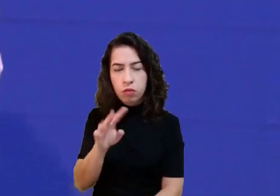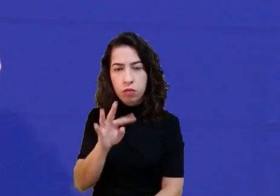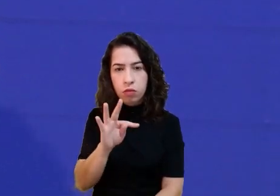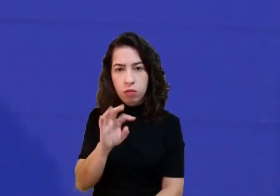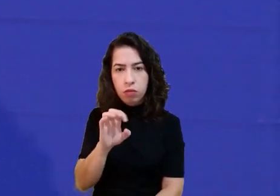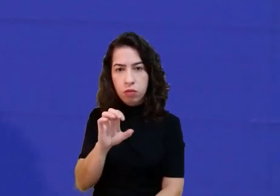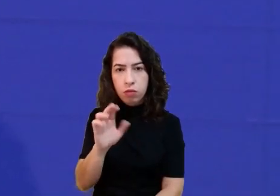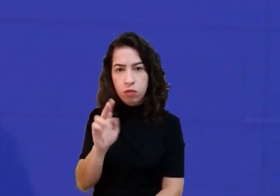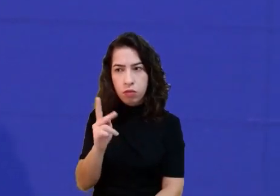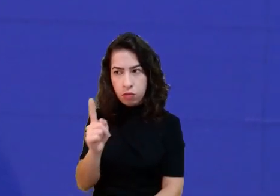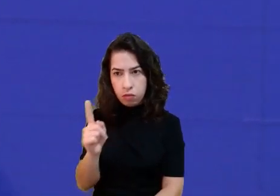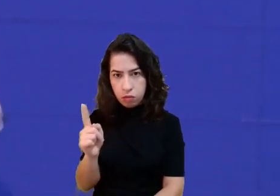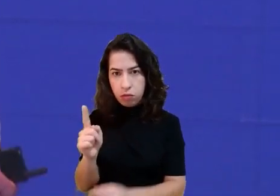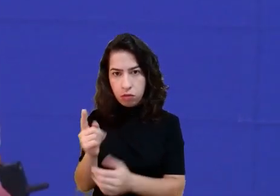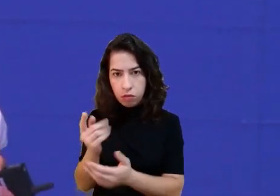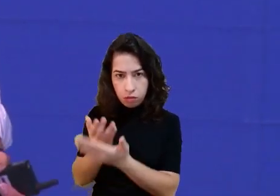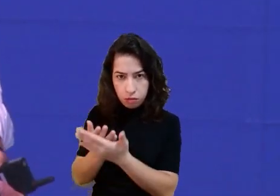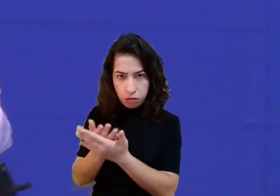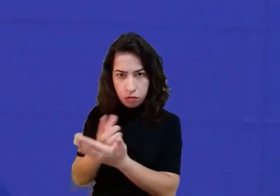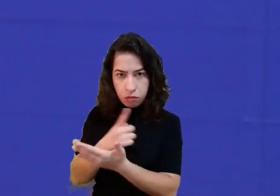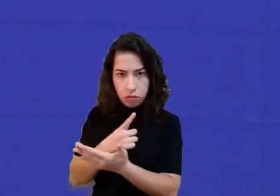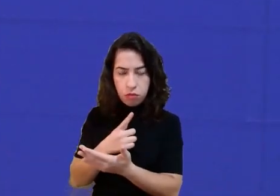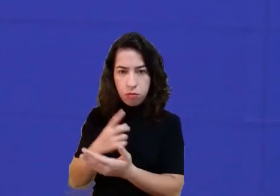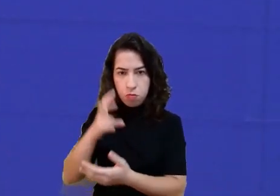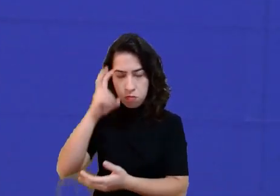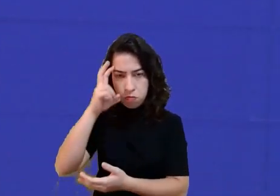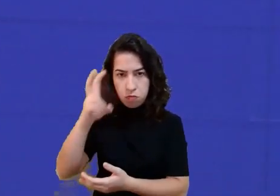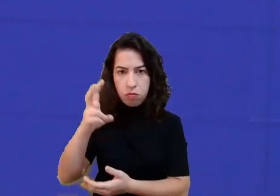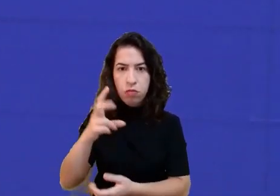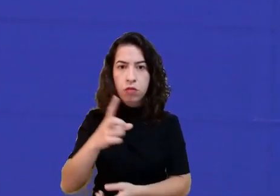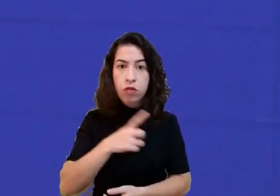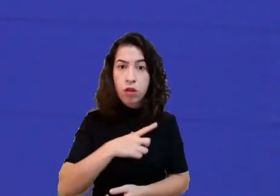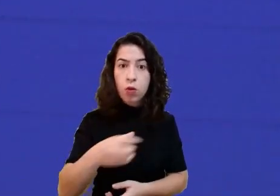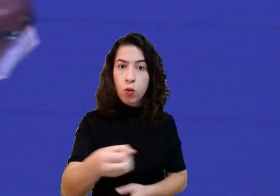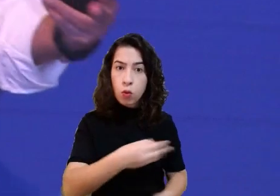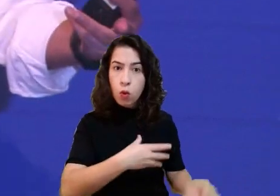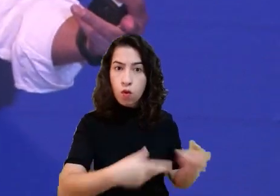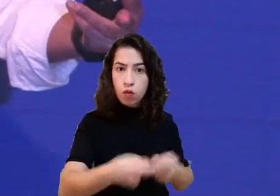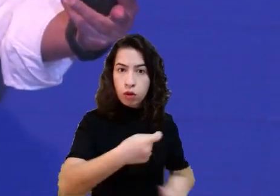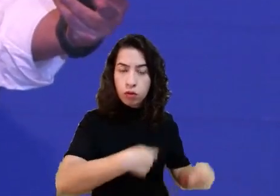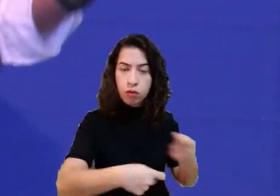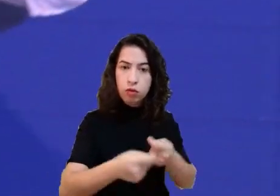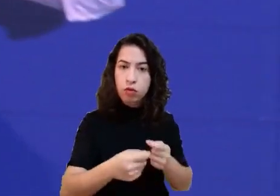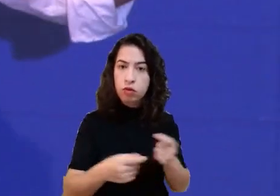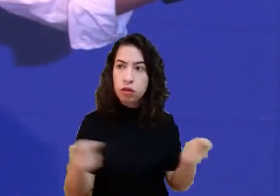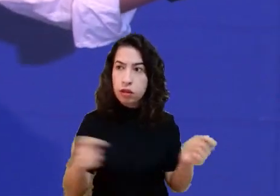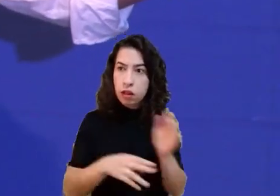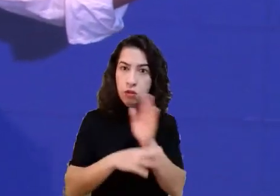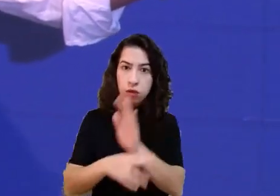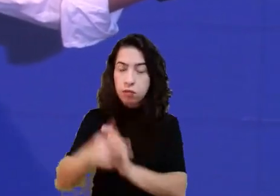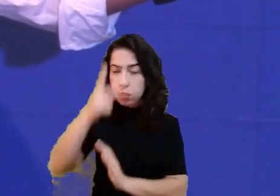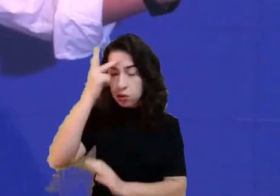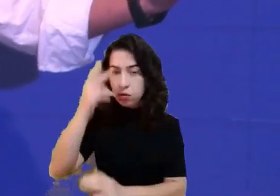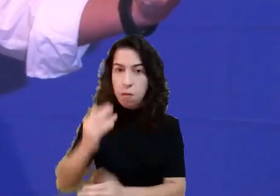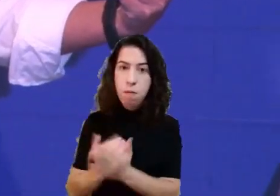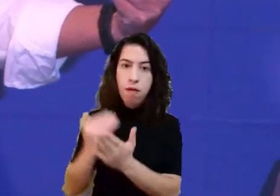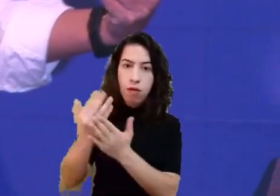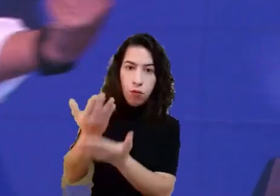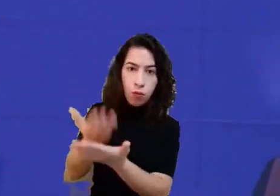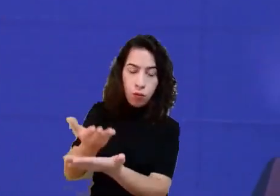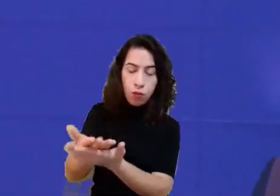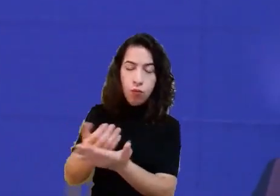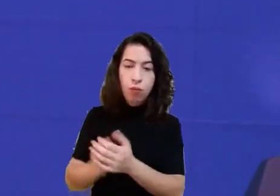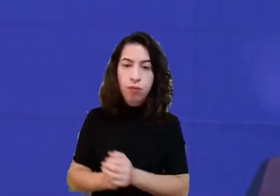new business are a means. They are a means for more people to be developed. And then when you